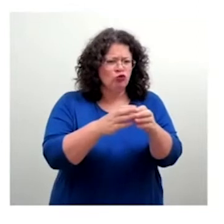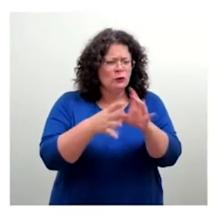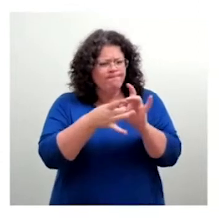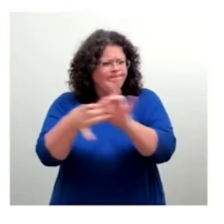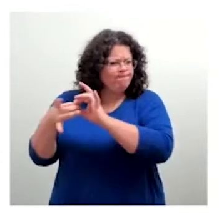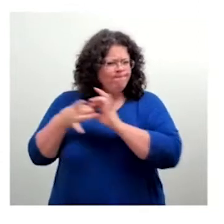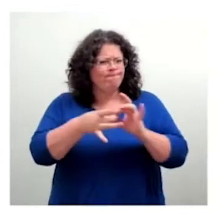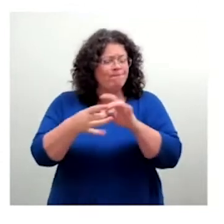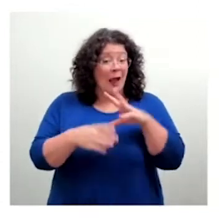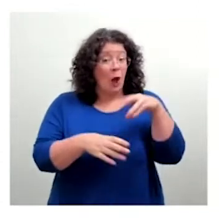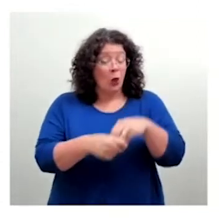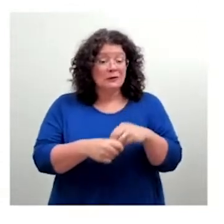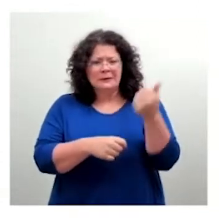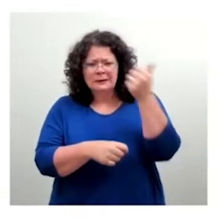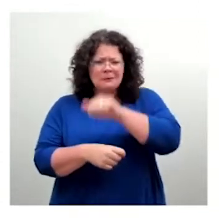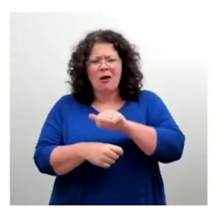that ultimately helped us